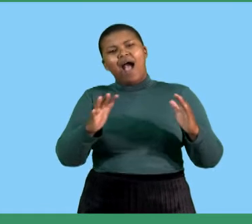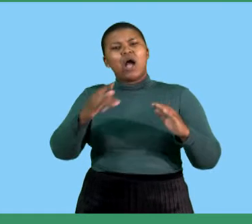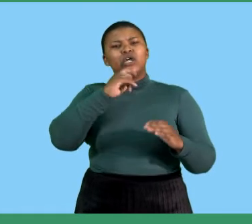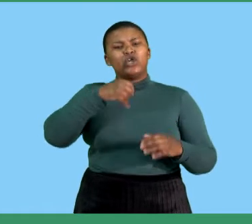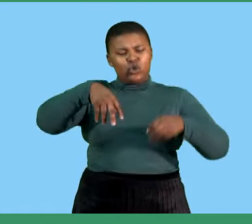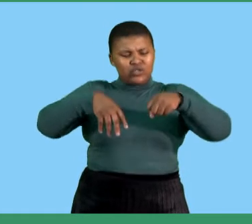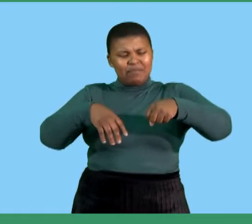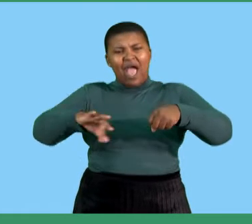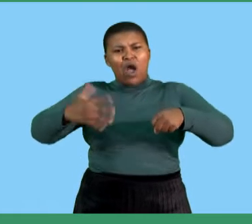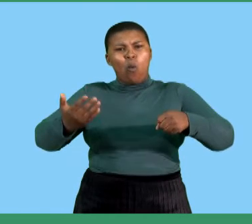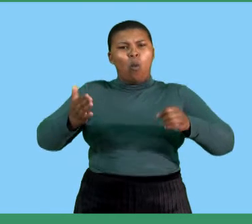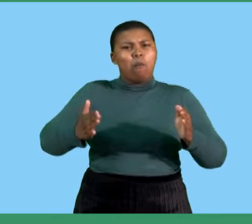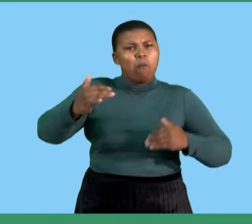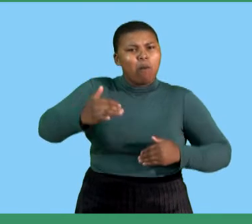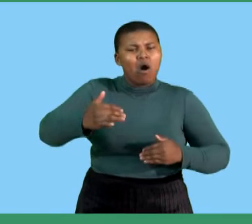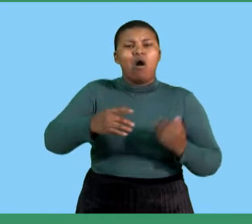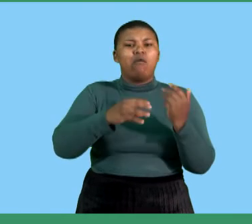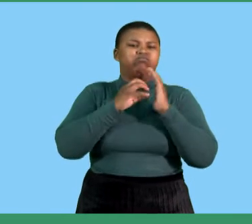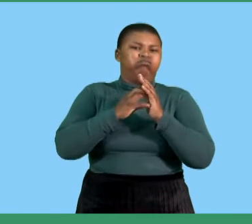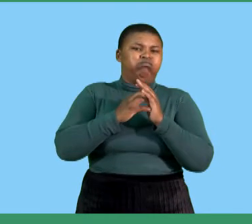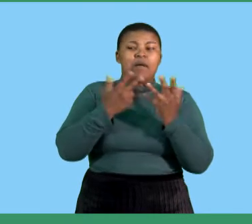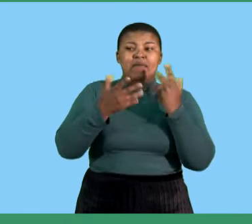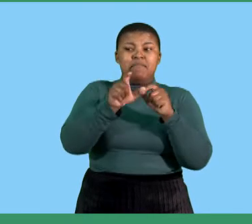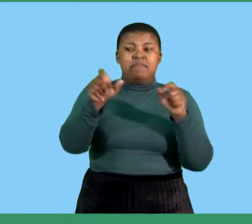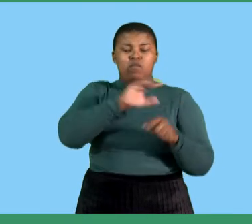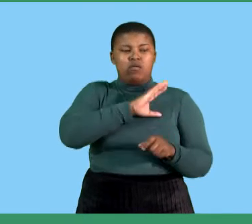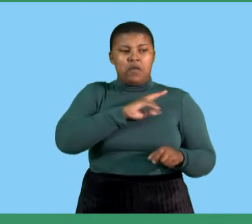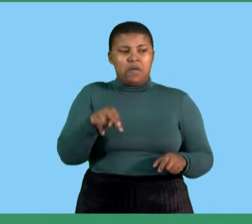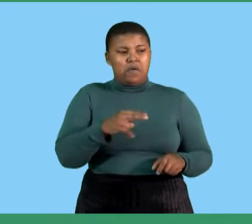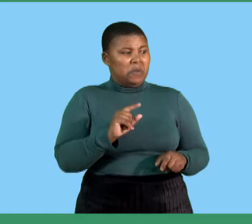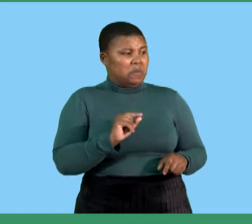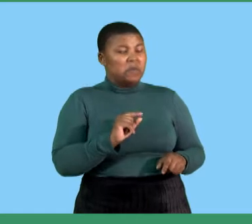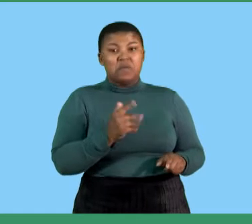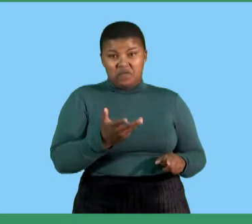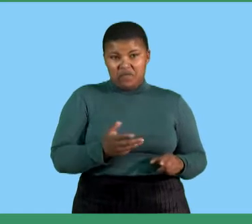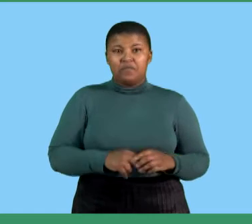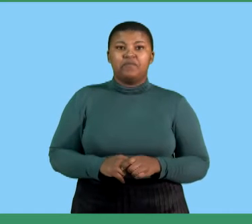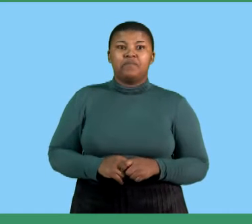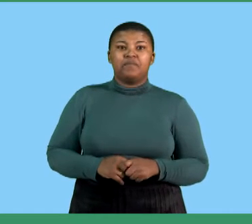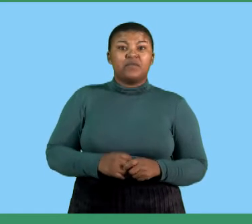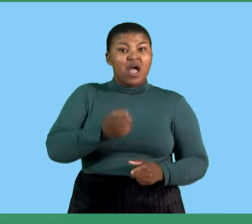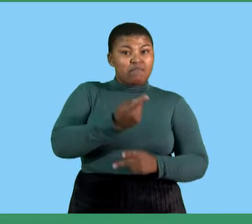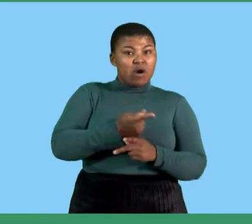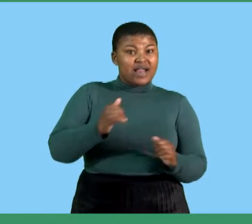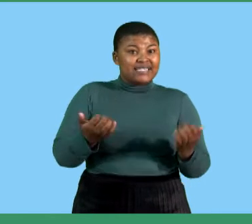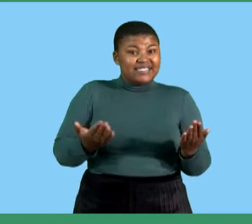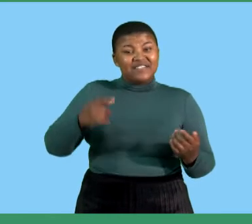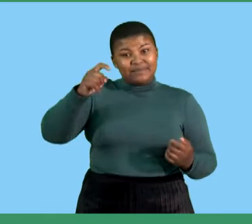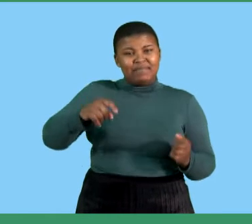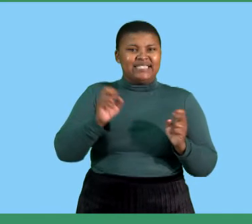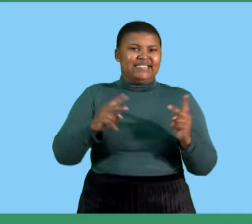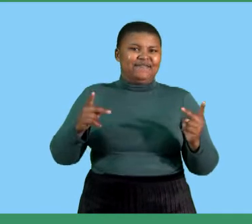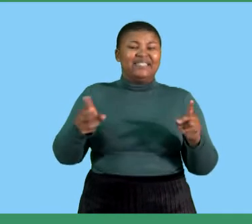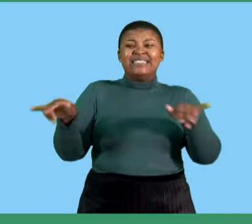to use in order for the product to be attractive to the customers? The product or service must be different from the